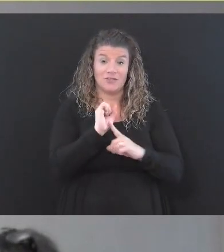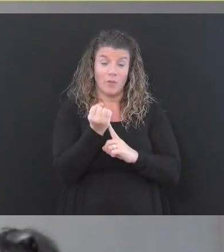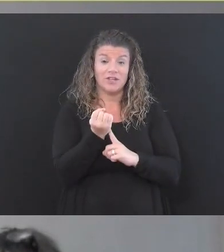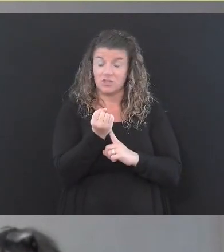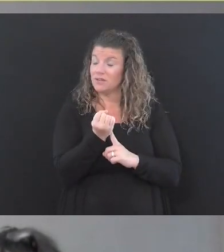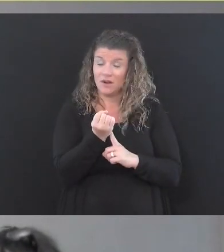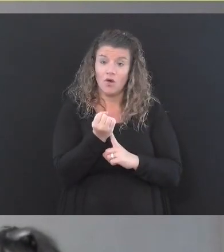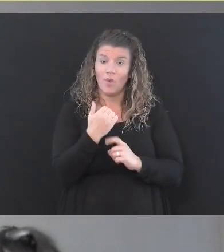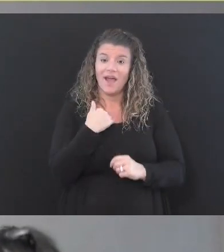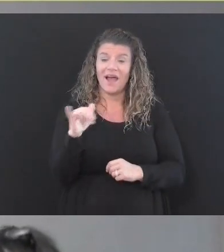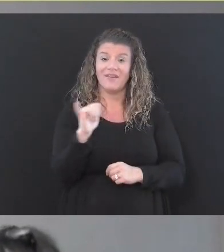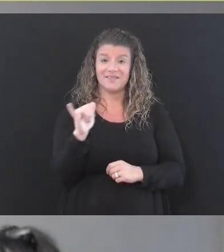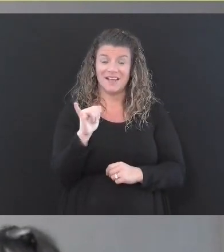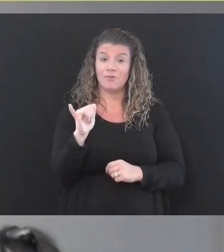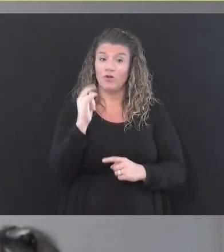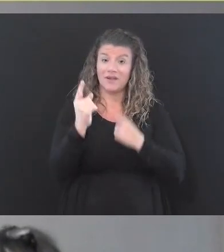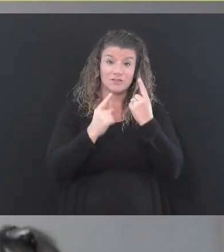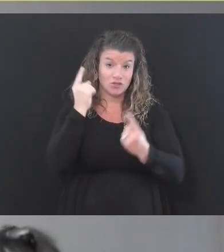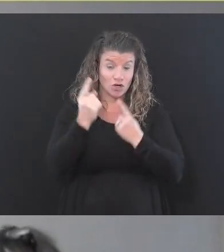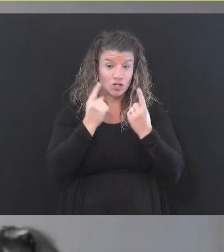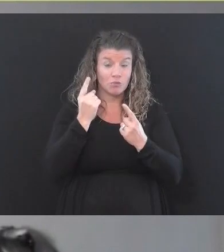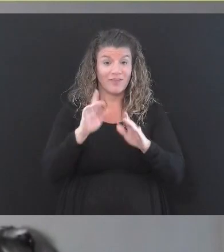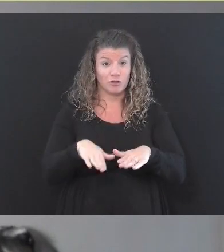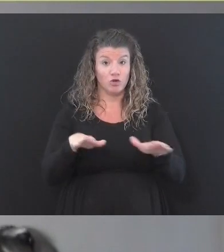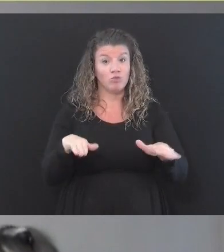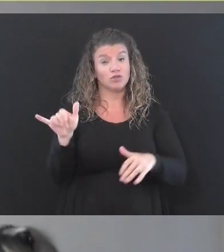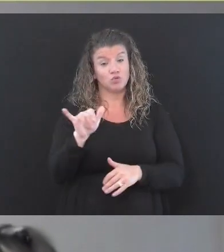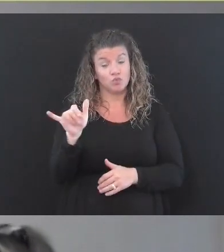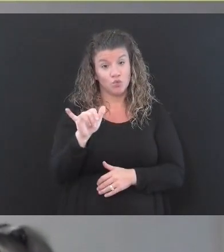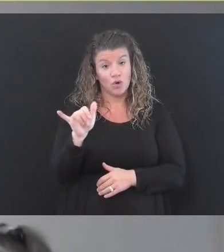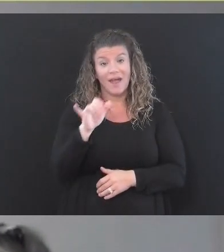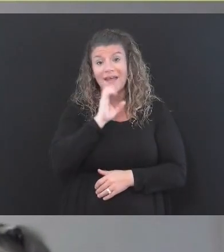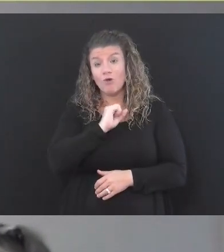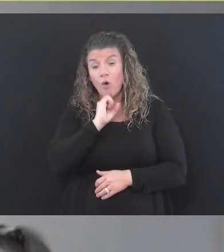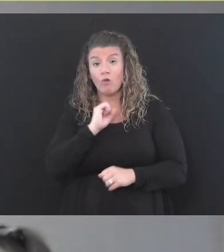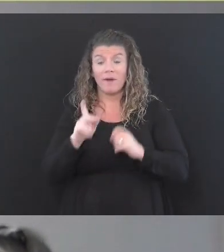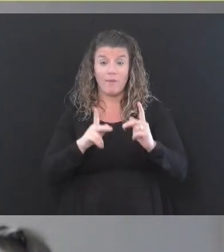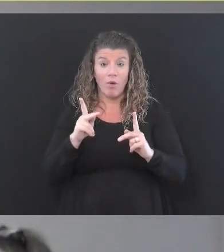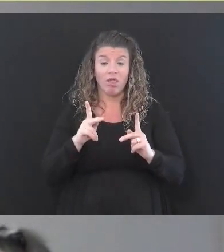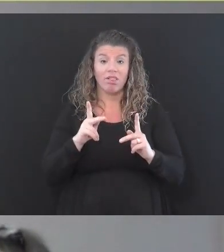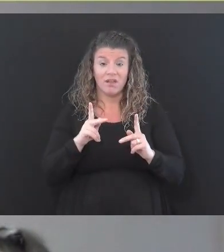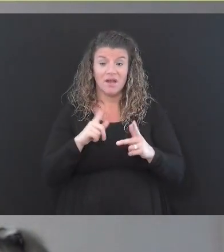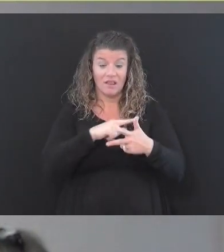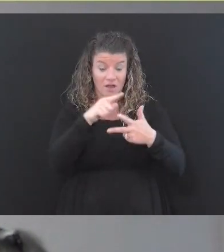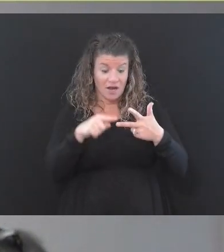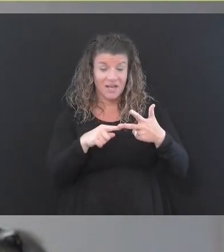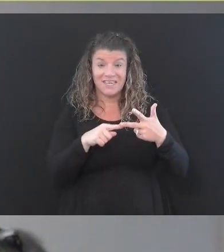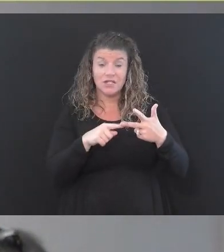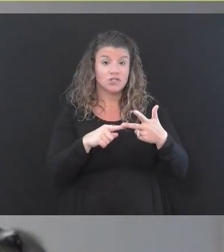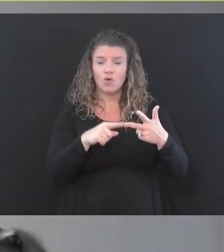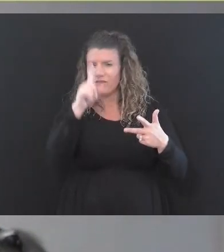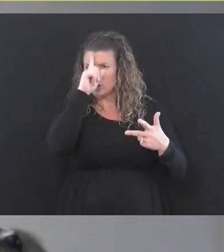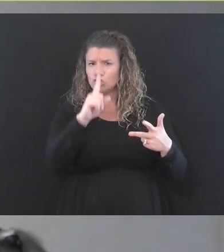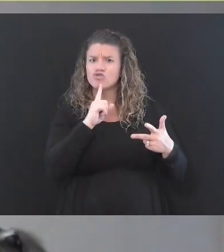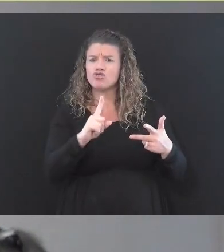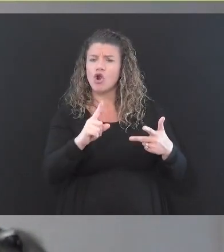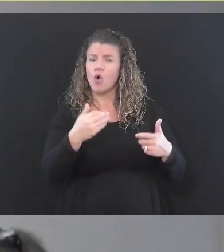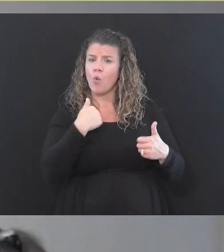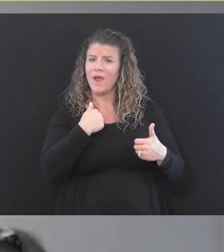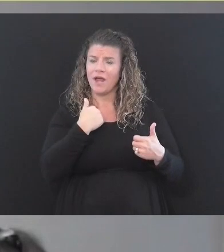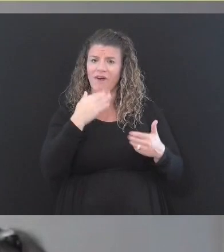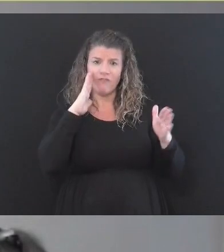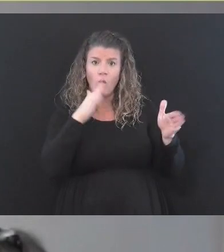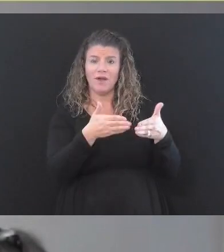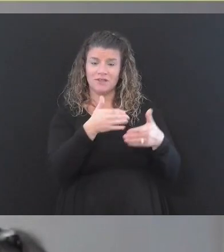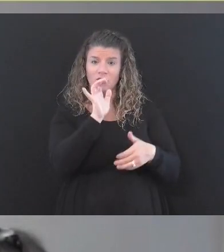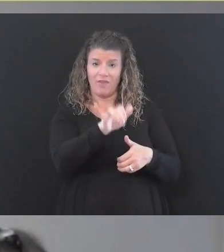similar situations and concerns with our children and with elderly. So absolutely, we're very focused on that,